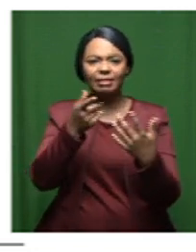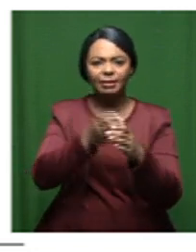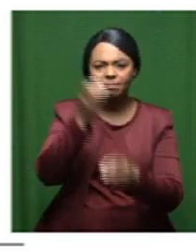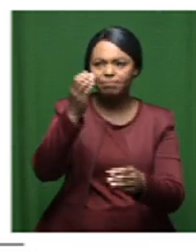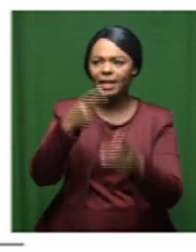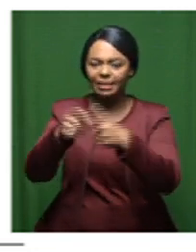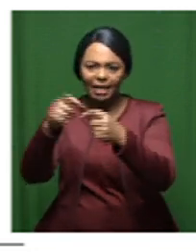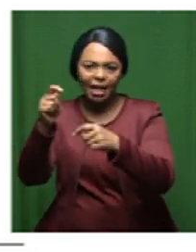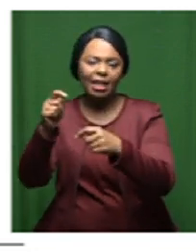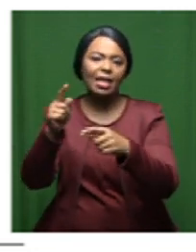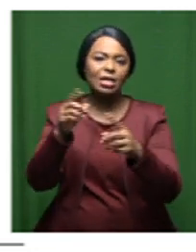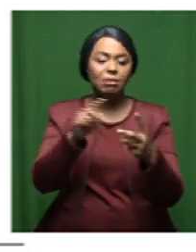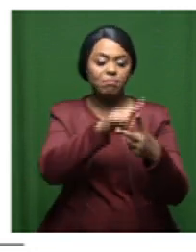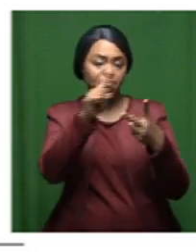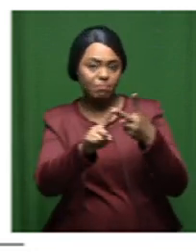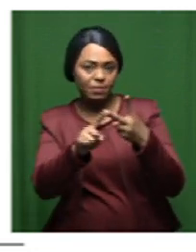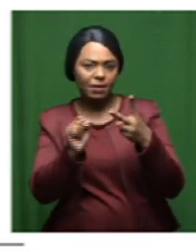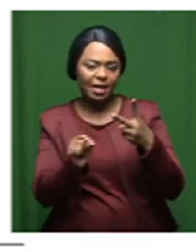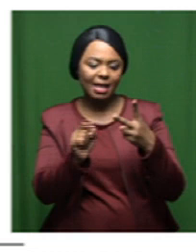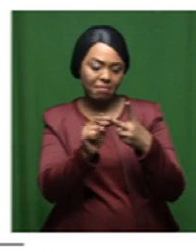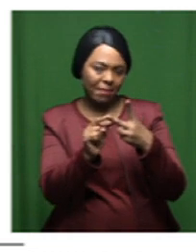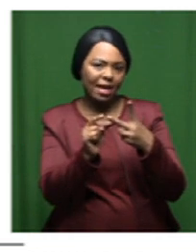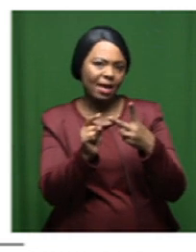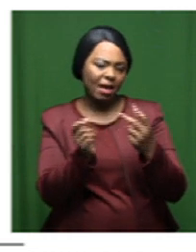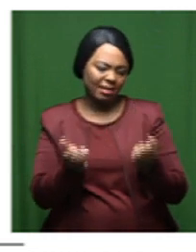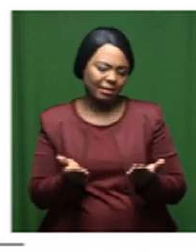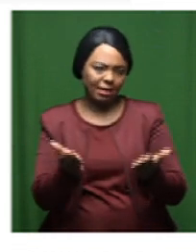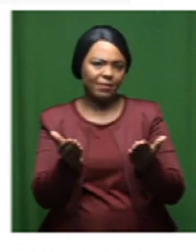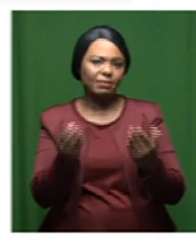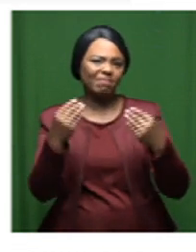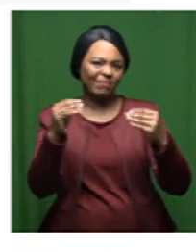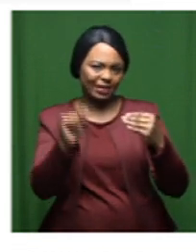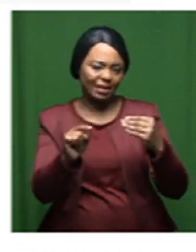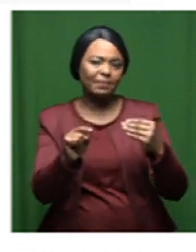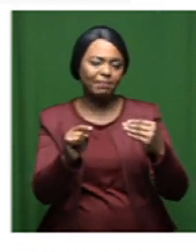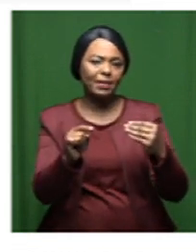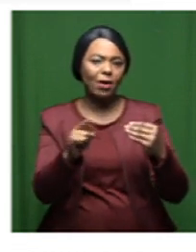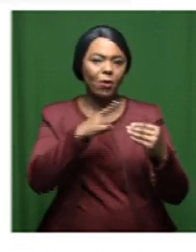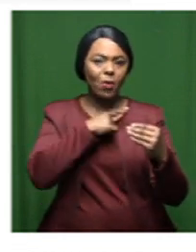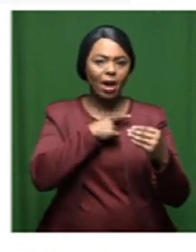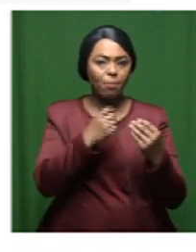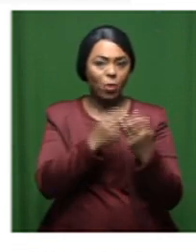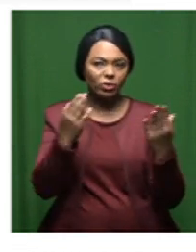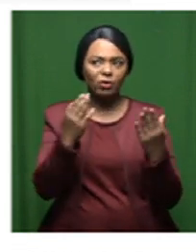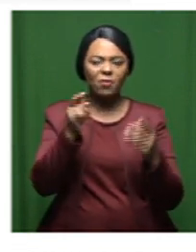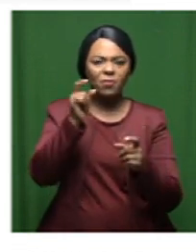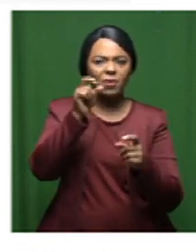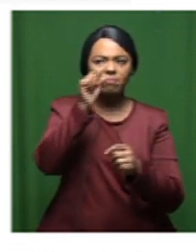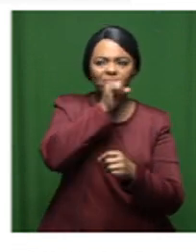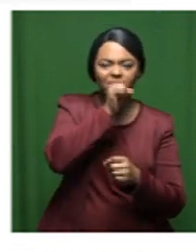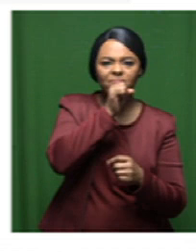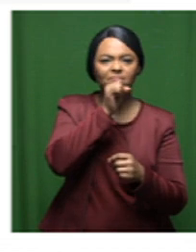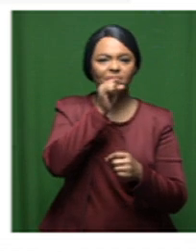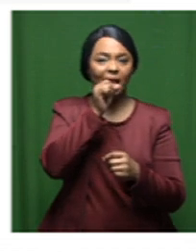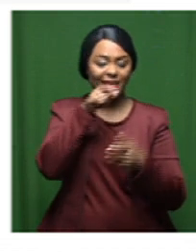we go to the next strongest one, which was services revenues. And we see that a lot of creators in South Africa are